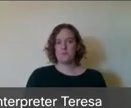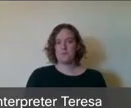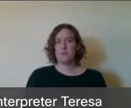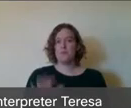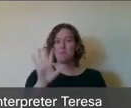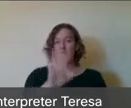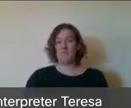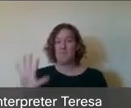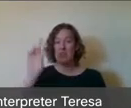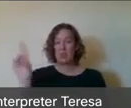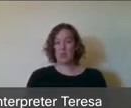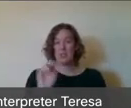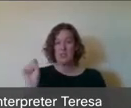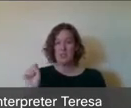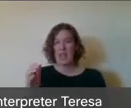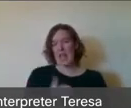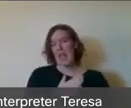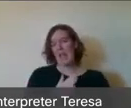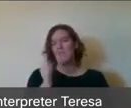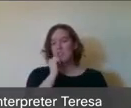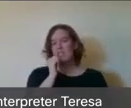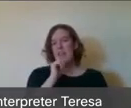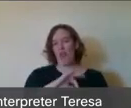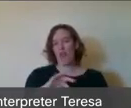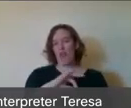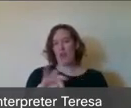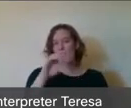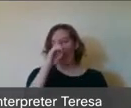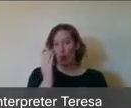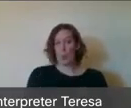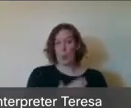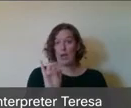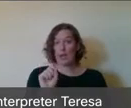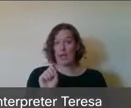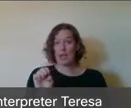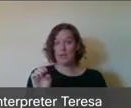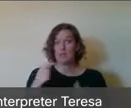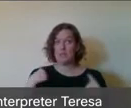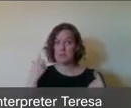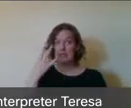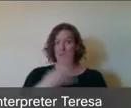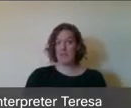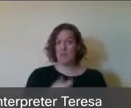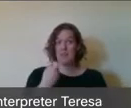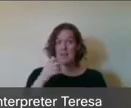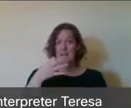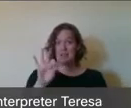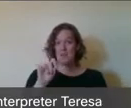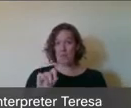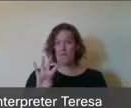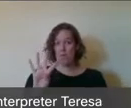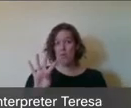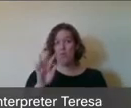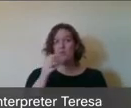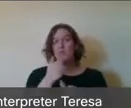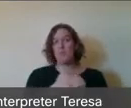Across the US, the average daily rate of a new case over the last 7 days was